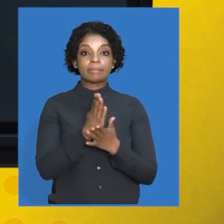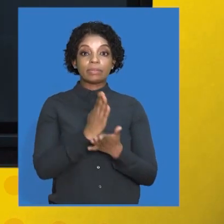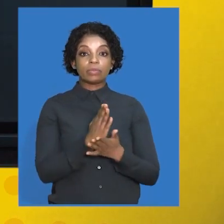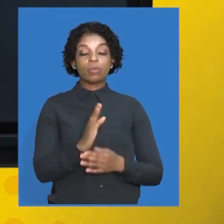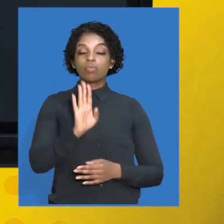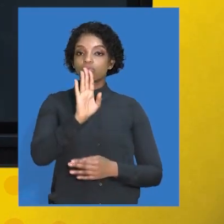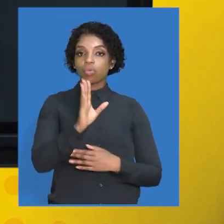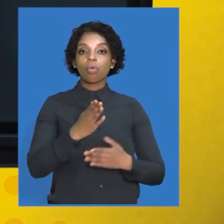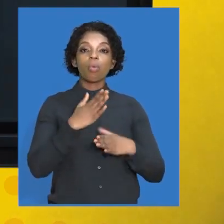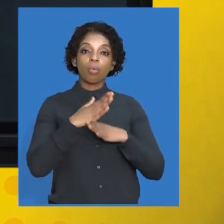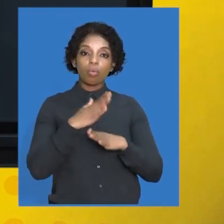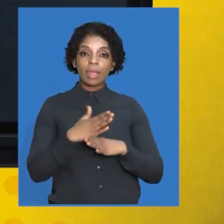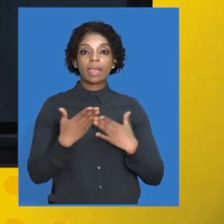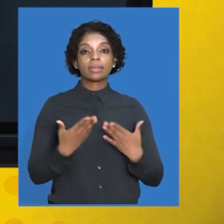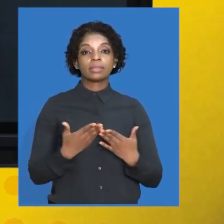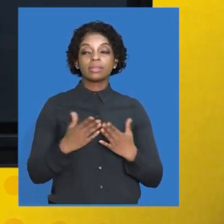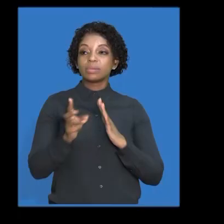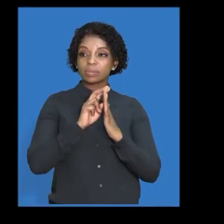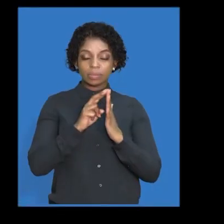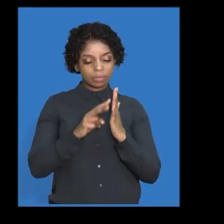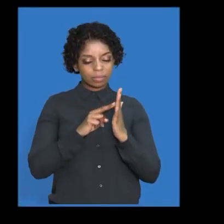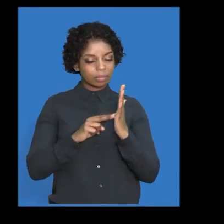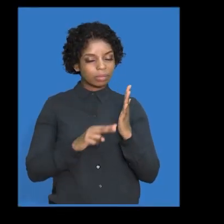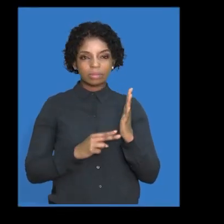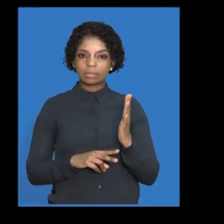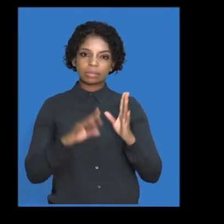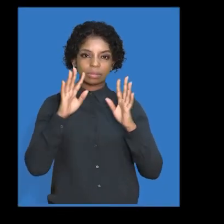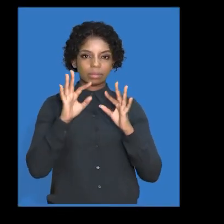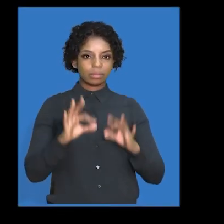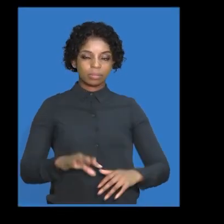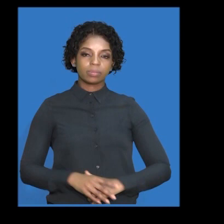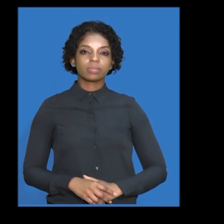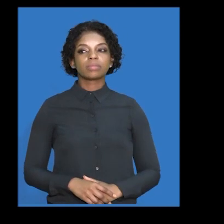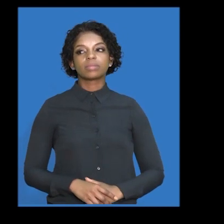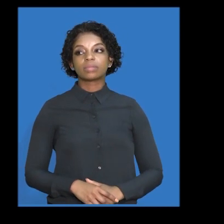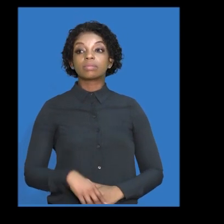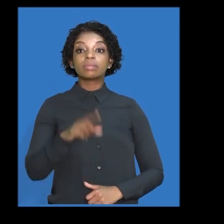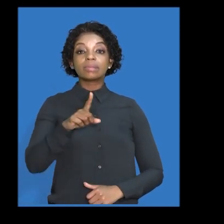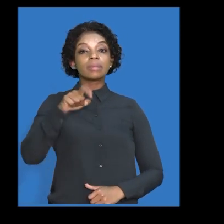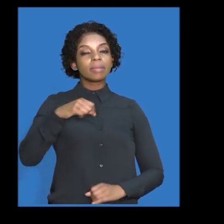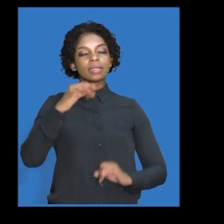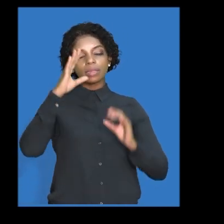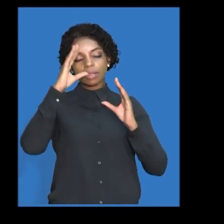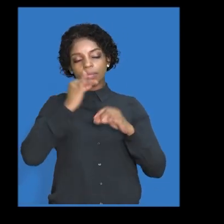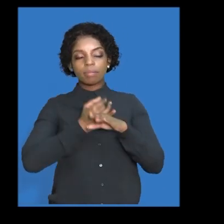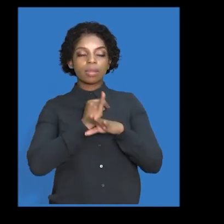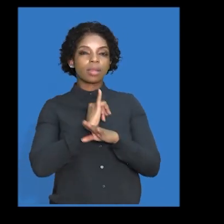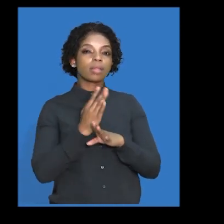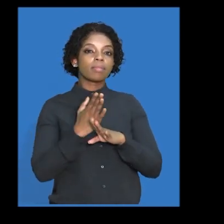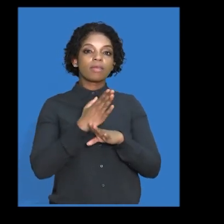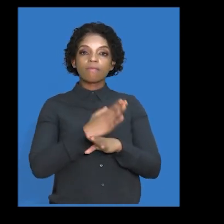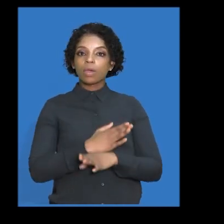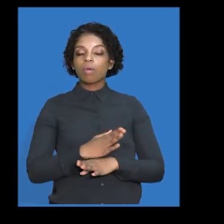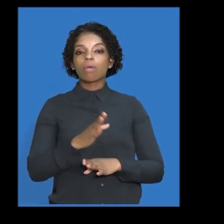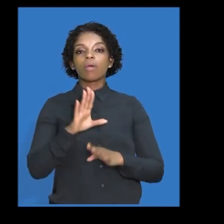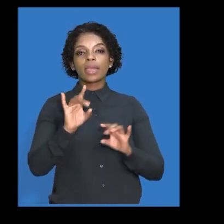of your work. Make sure that you go to bed early. I cannot emphasize this enough. If you do not have enough sleep, you're